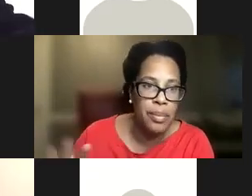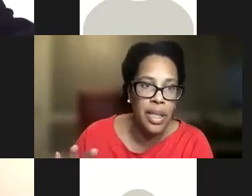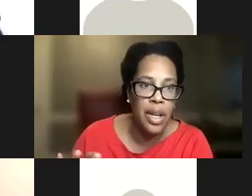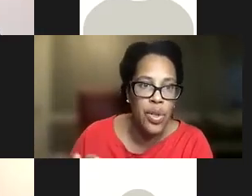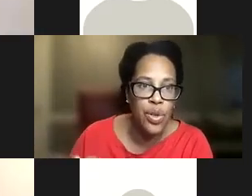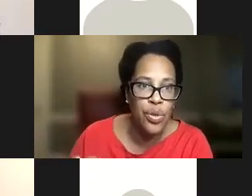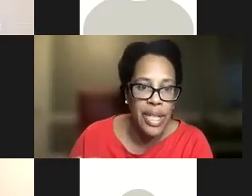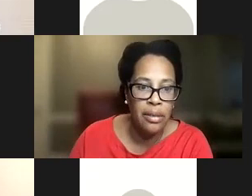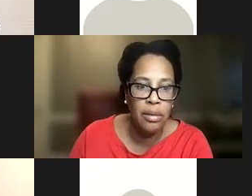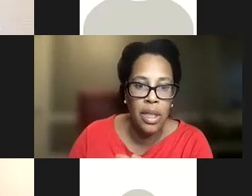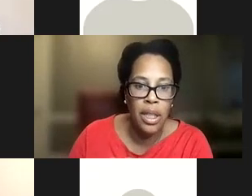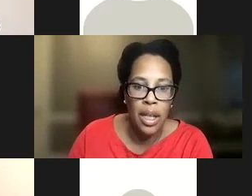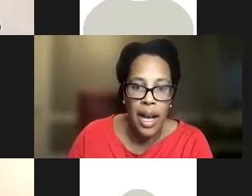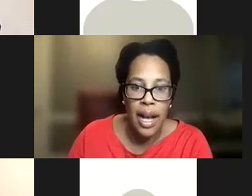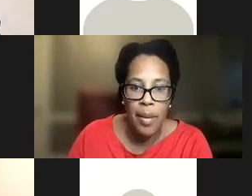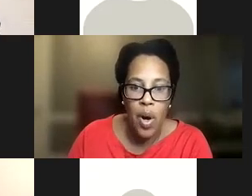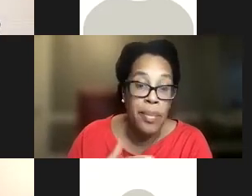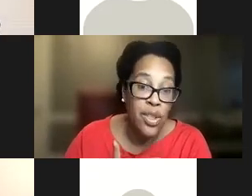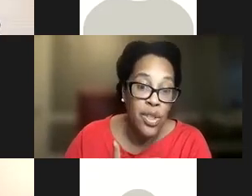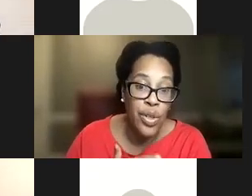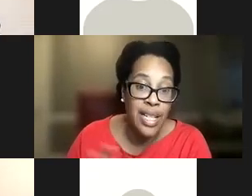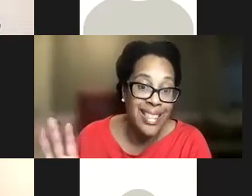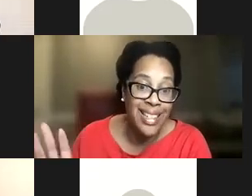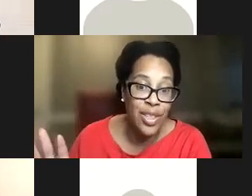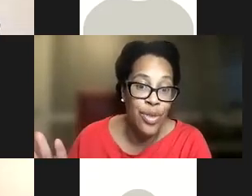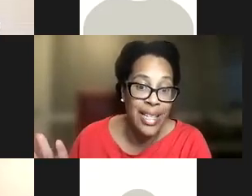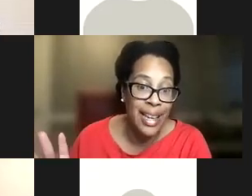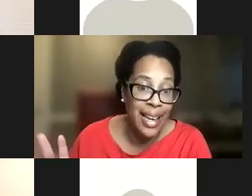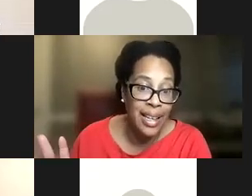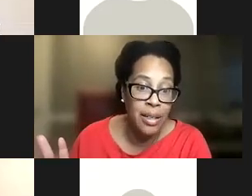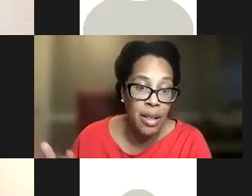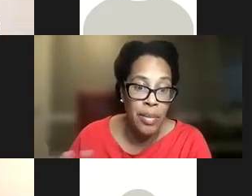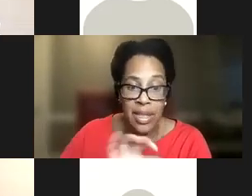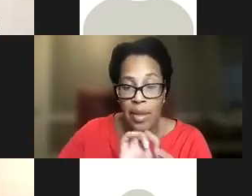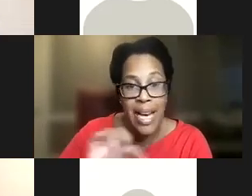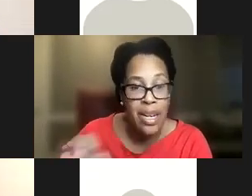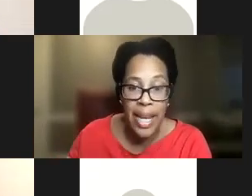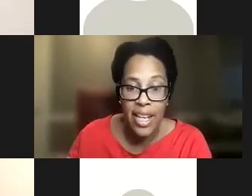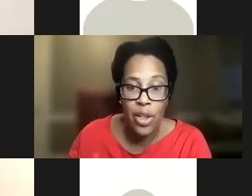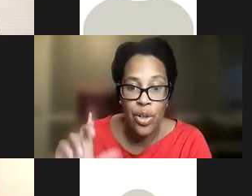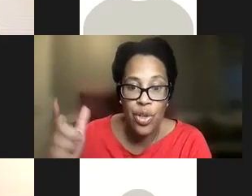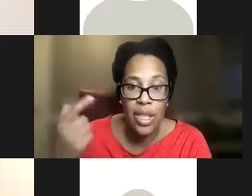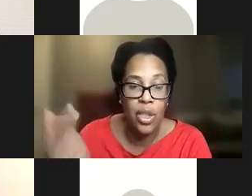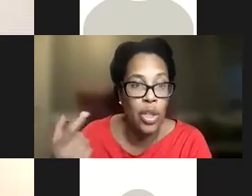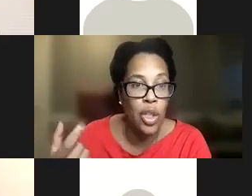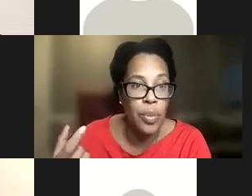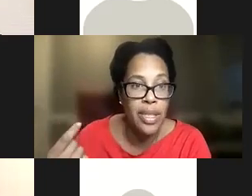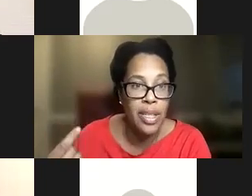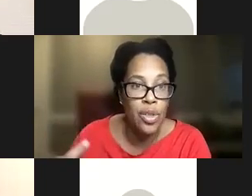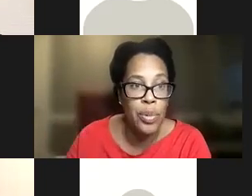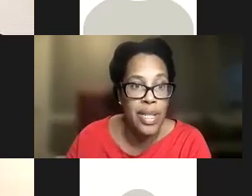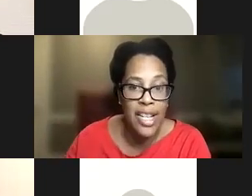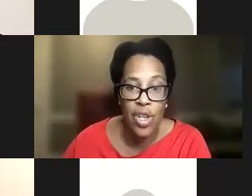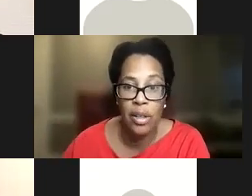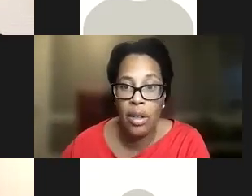bottom of your screen. On my screen, it's next to the raised hand, but it's the bottom panel. You should see a little globe. It